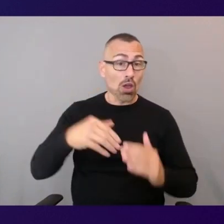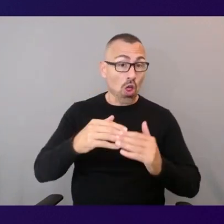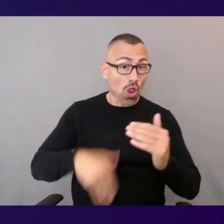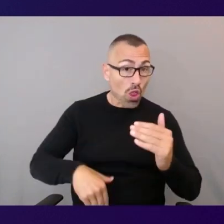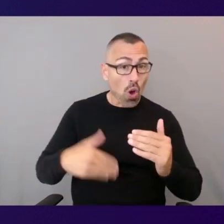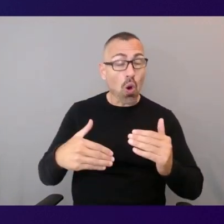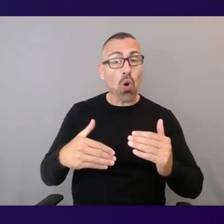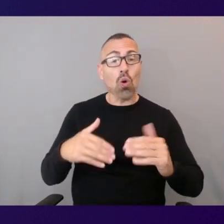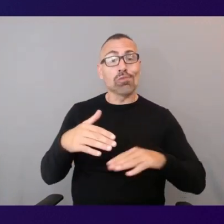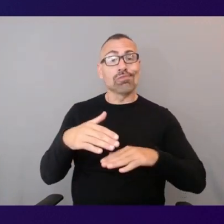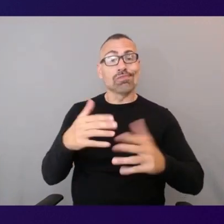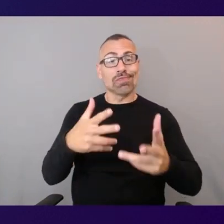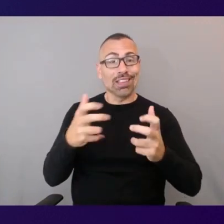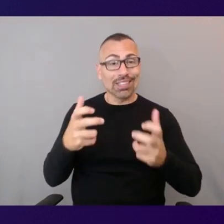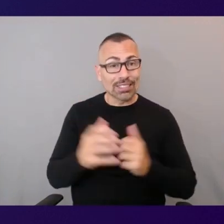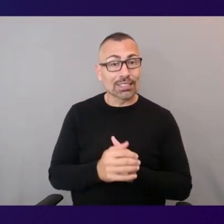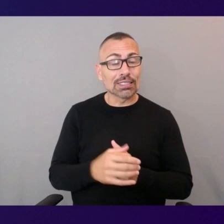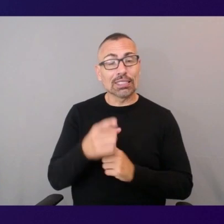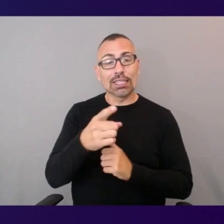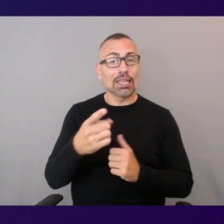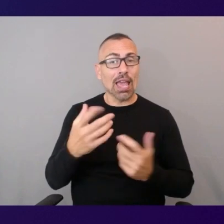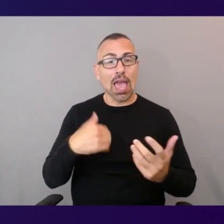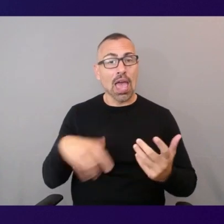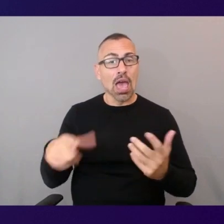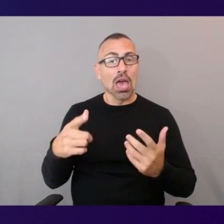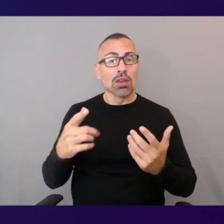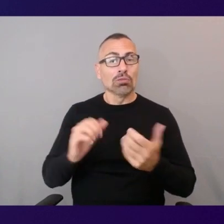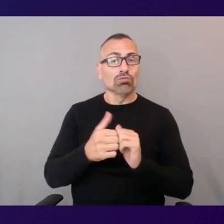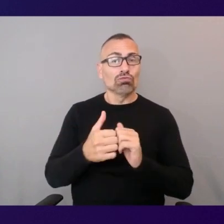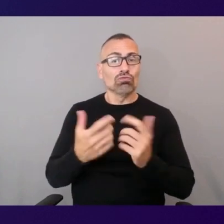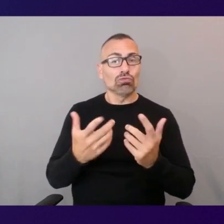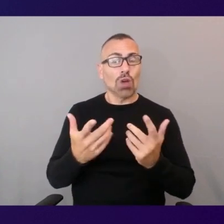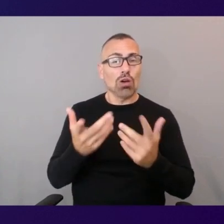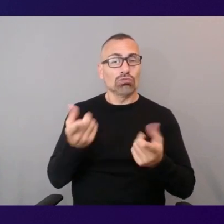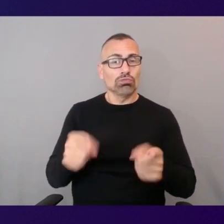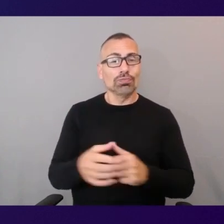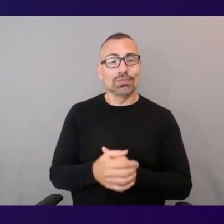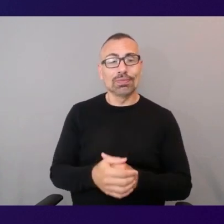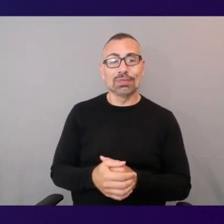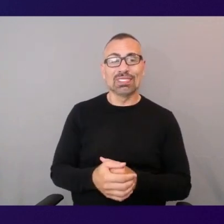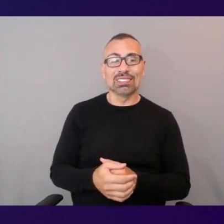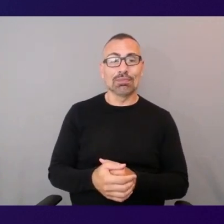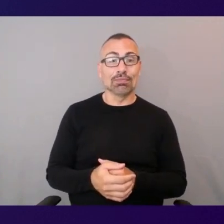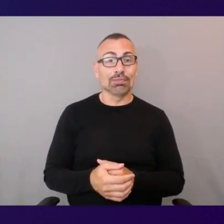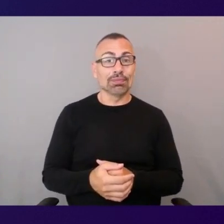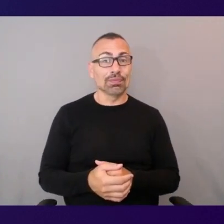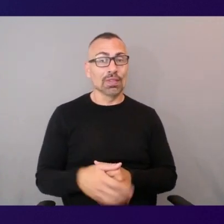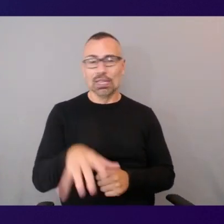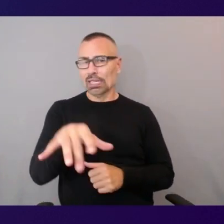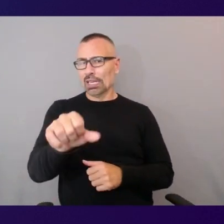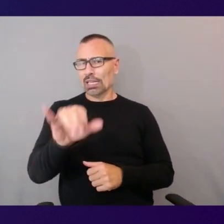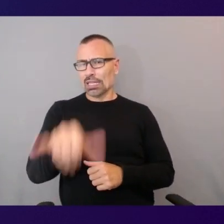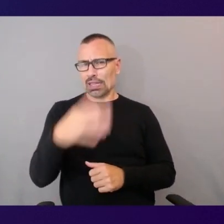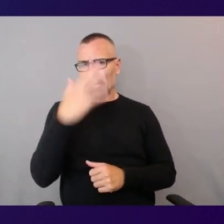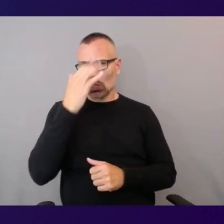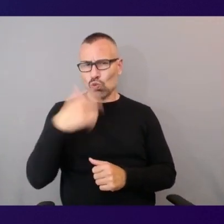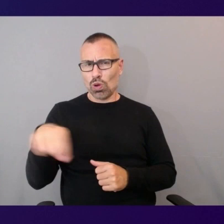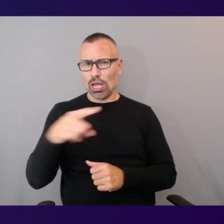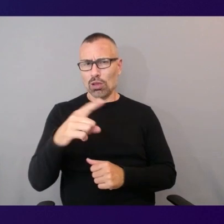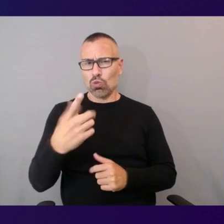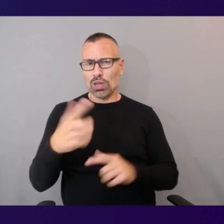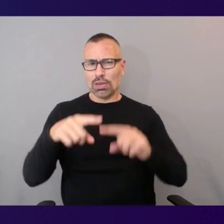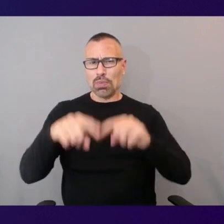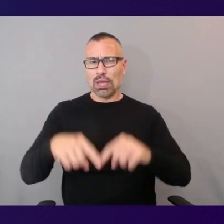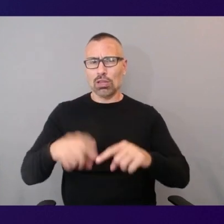maybe if we're getting a bunch of those alarms, something like that. That's one of the key things of why we're API driven is to be able to sense and response is